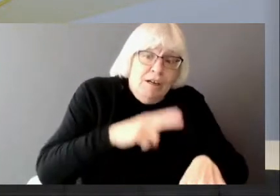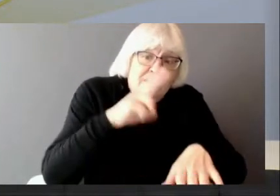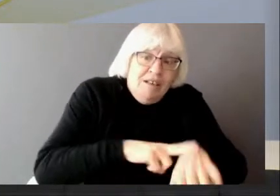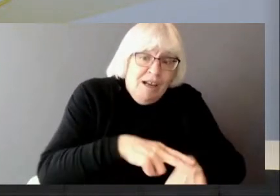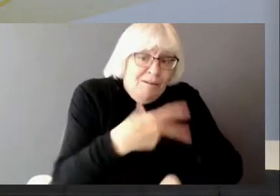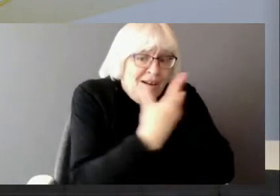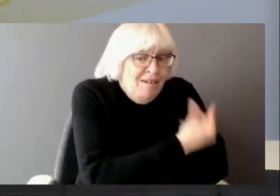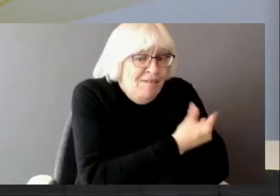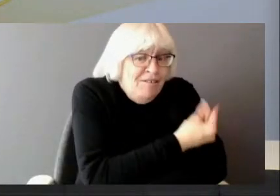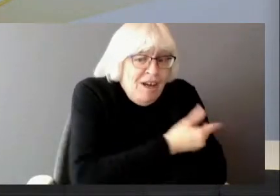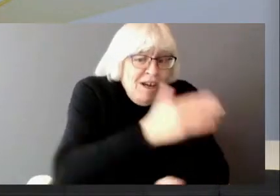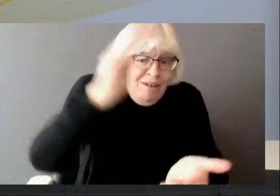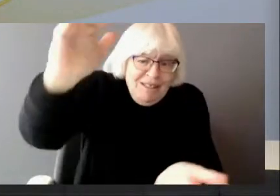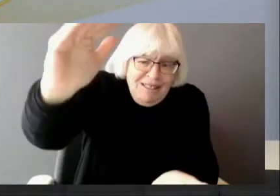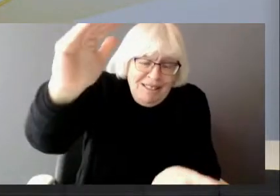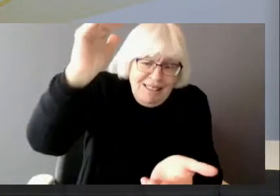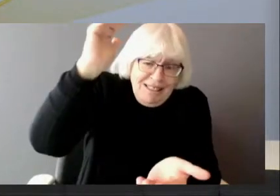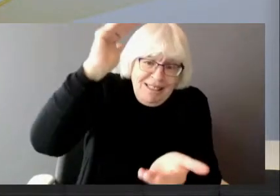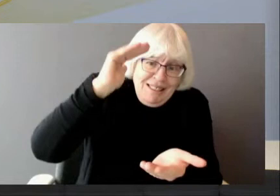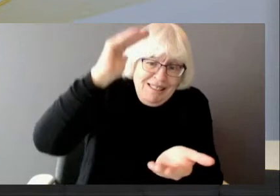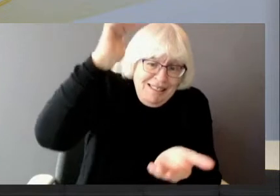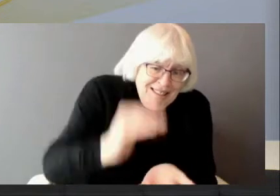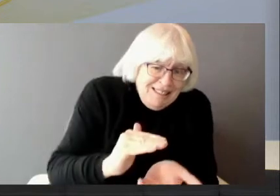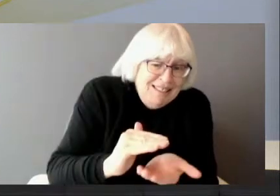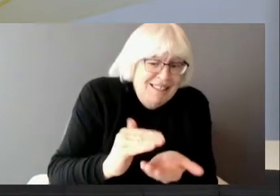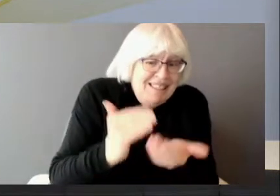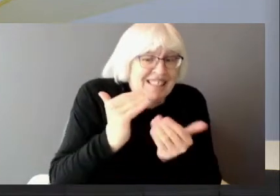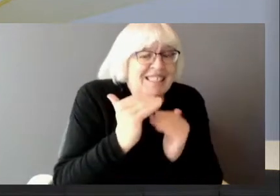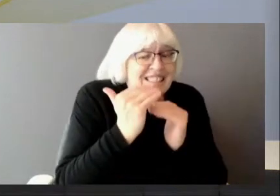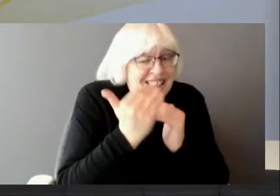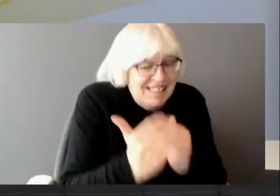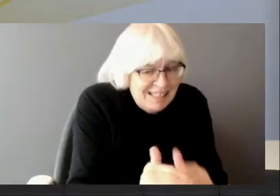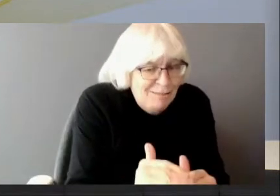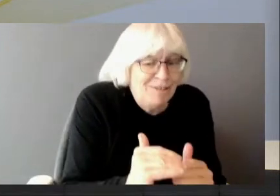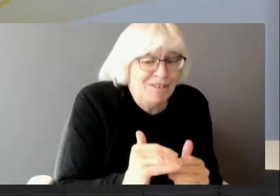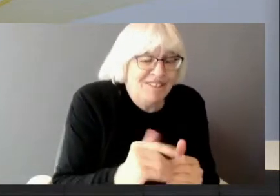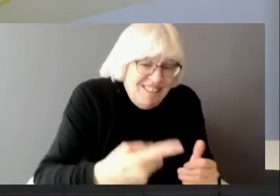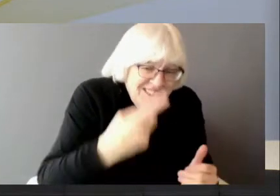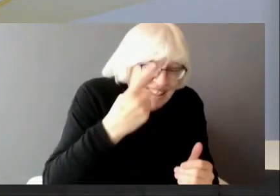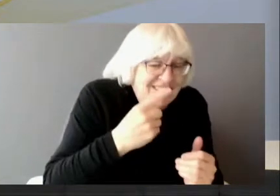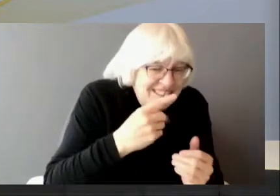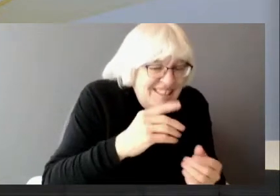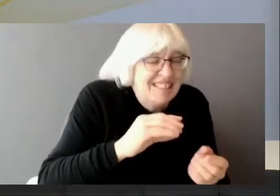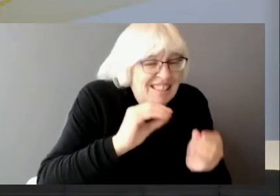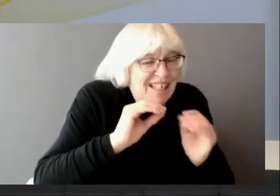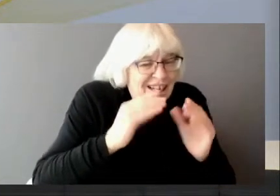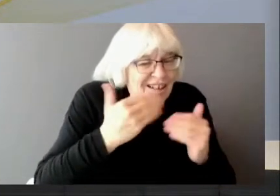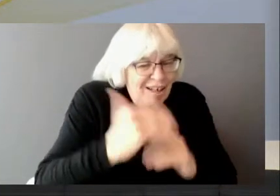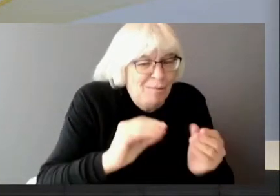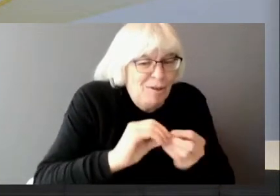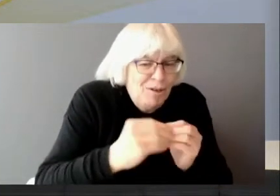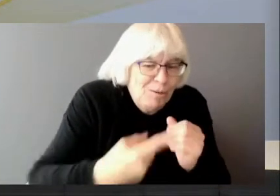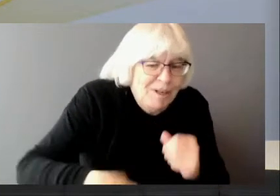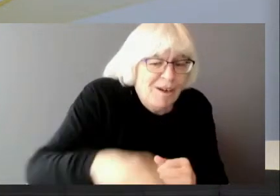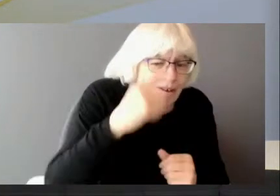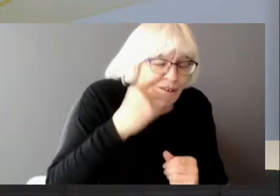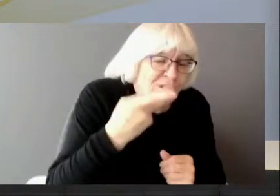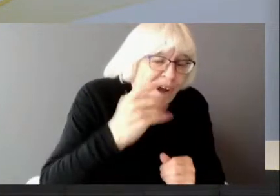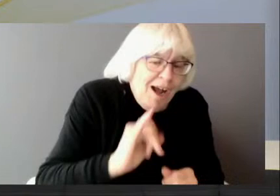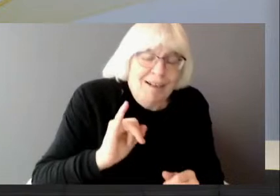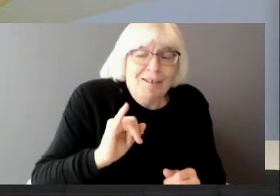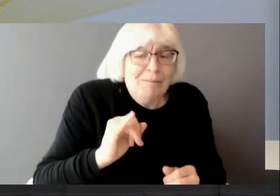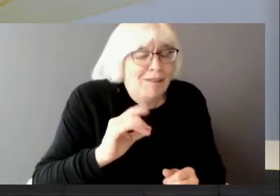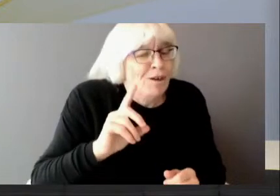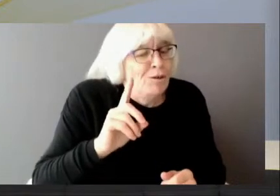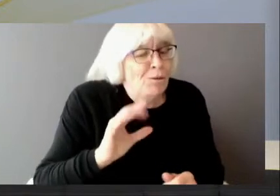get islanders vaccinated, but we are going to do the very best we can with what we have. And I don't think it's going to